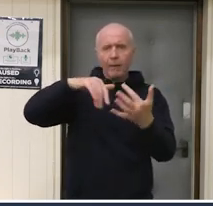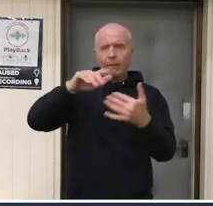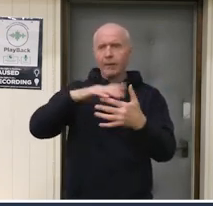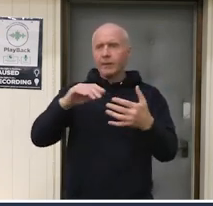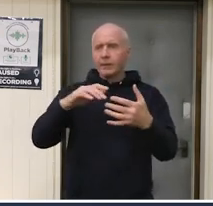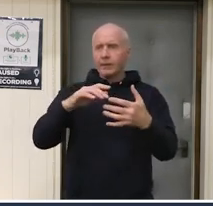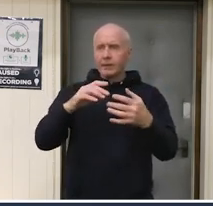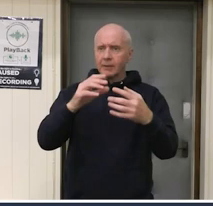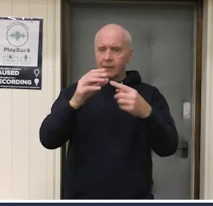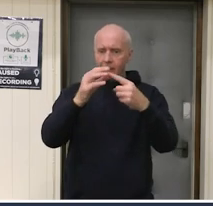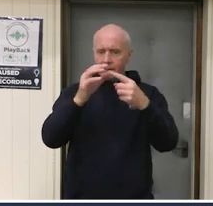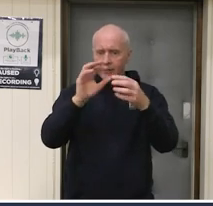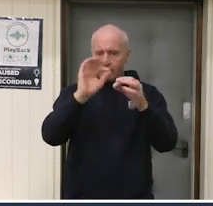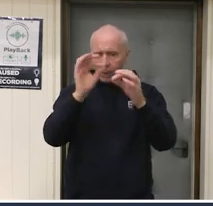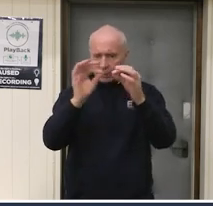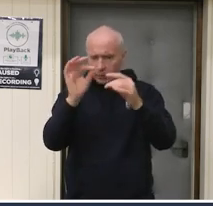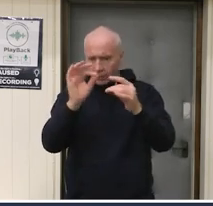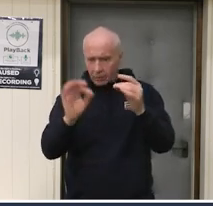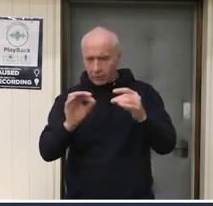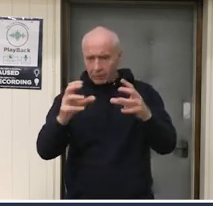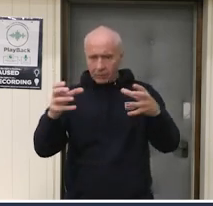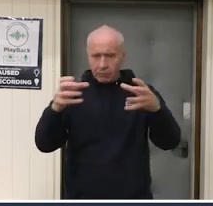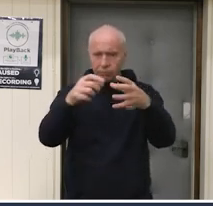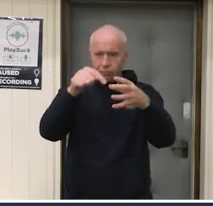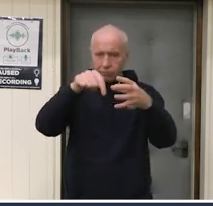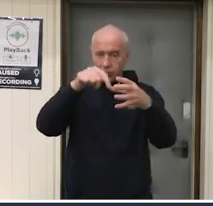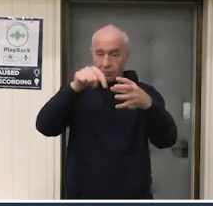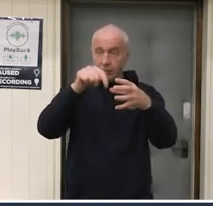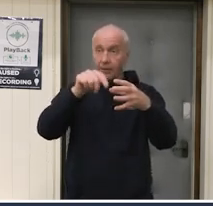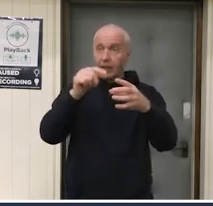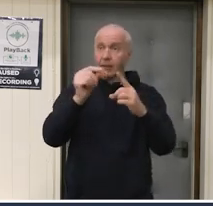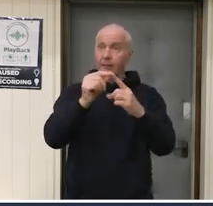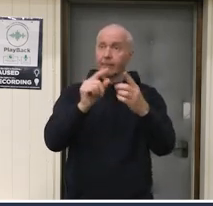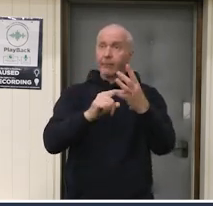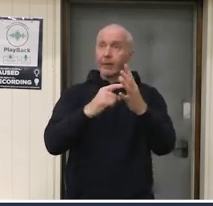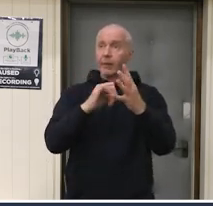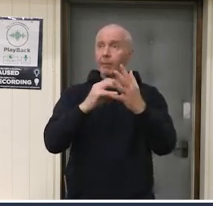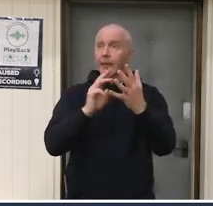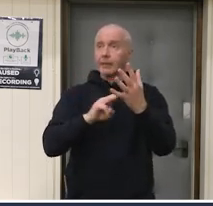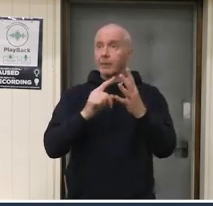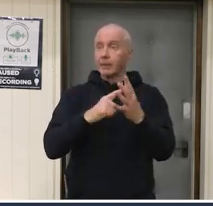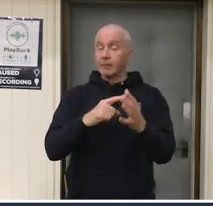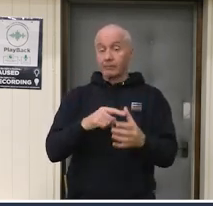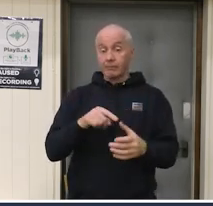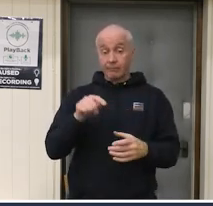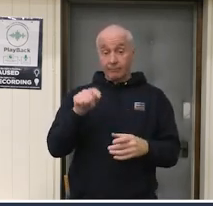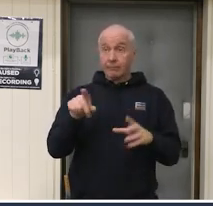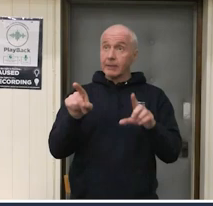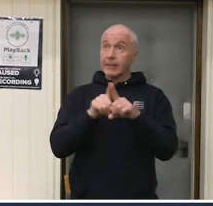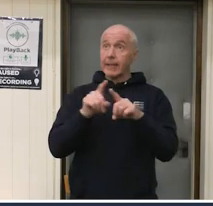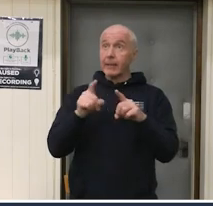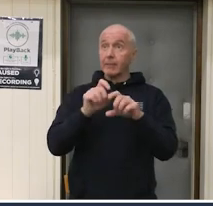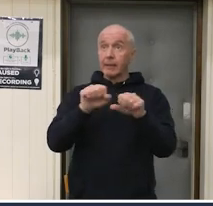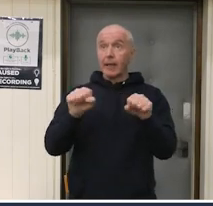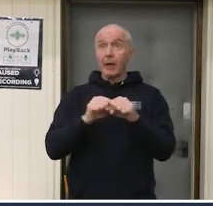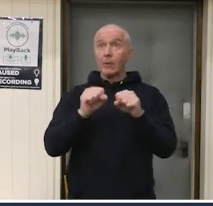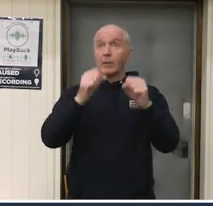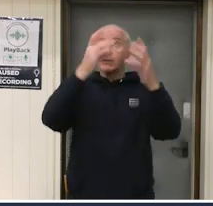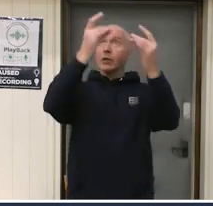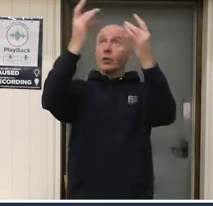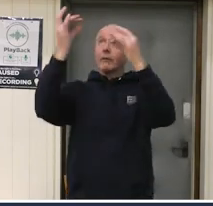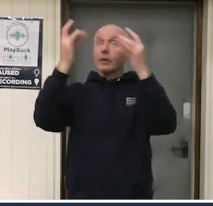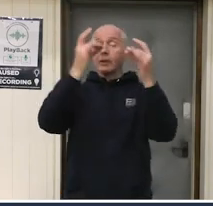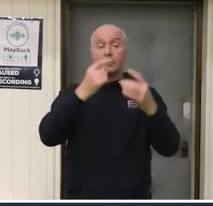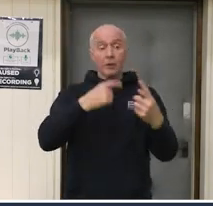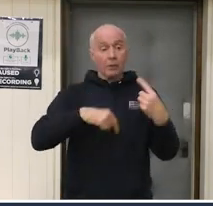together. And that soup of charged particles is plasma. So most of our universe that we can see and detect is made of this stuff. So we are very